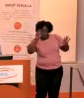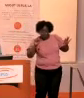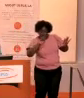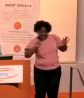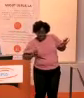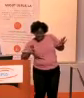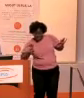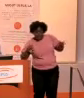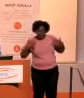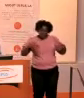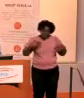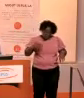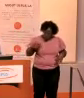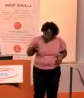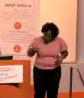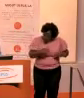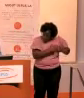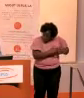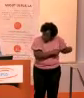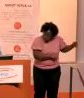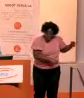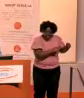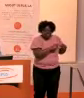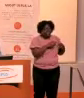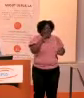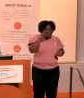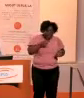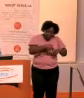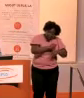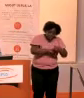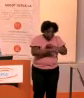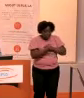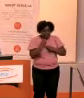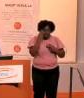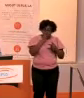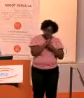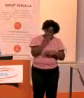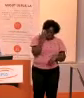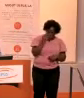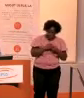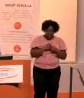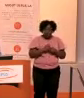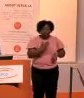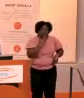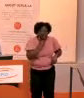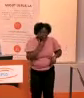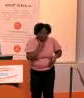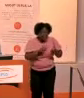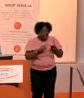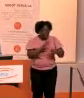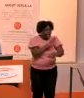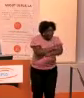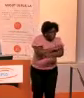need to focus our efforts on. There was a higher incidence of diabetes, hypertension,